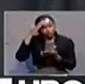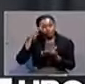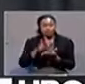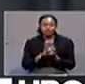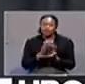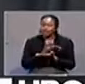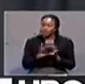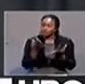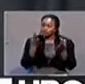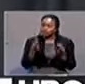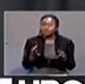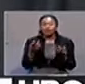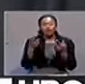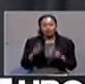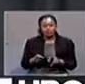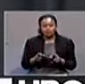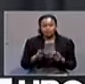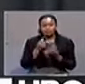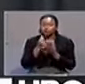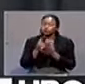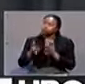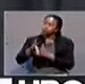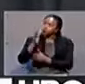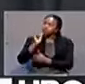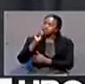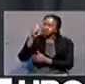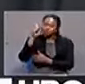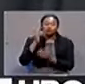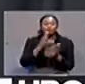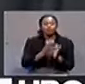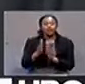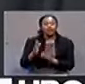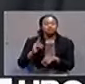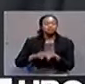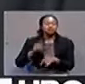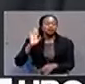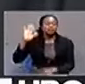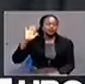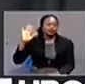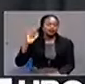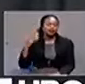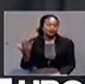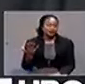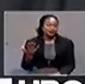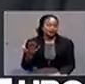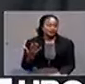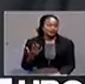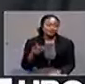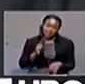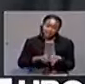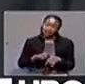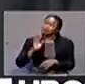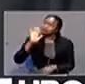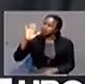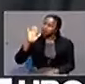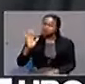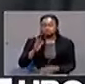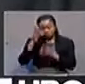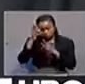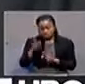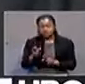happens without God's ordained time. The time was that. Let's respect